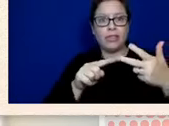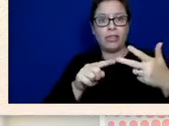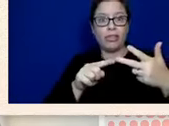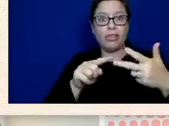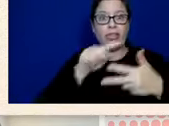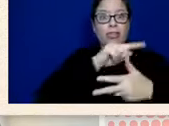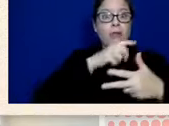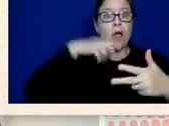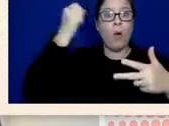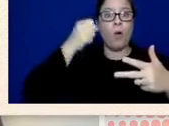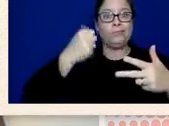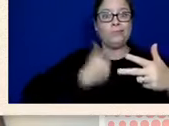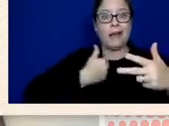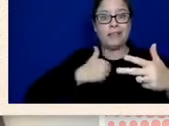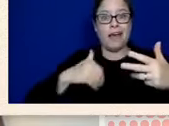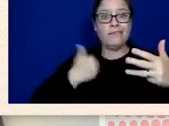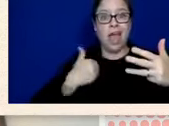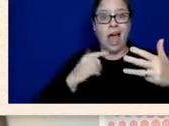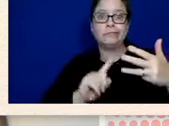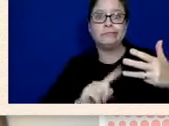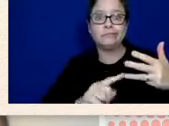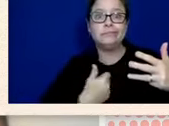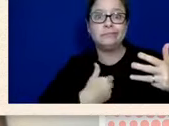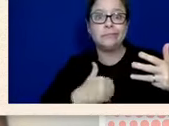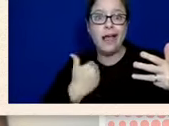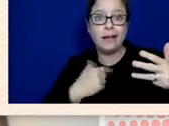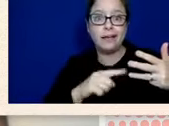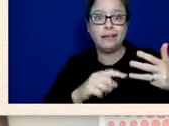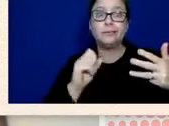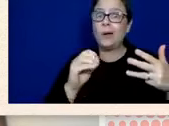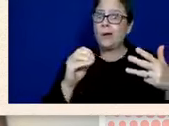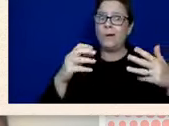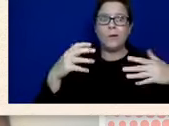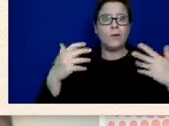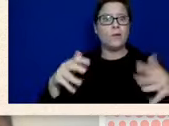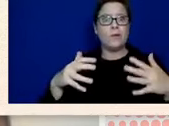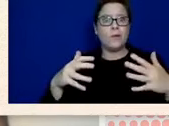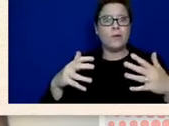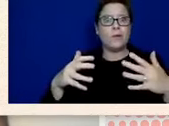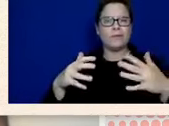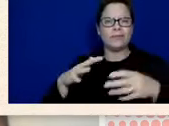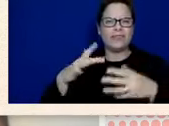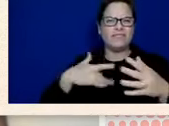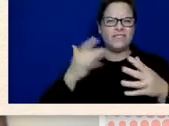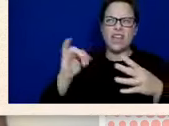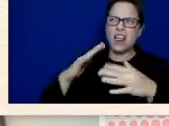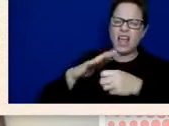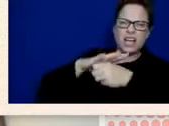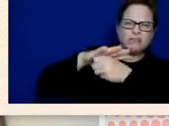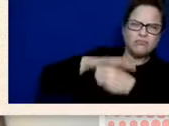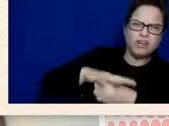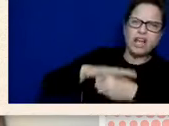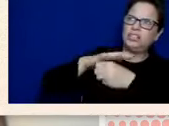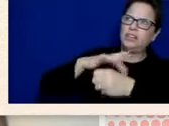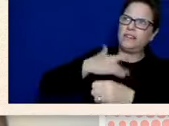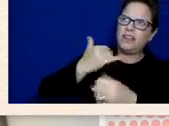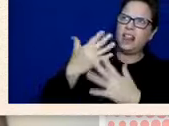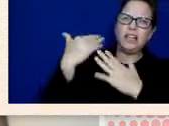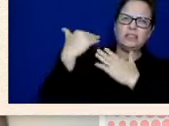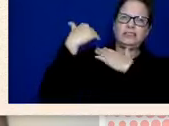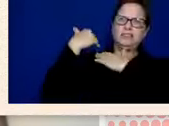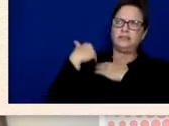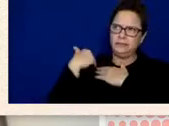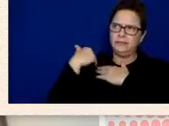So I guess there was a lot of um, not say pressure, but I will say it was more